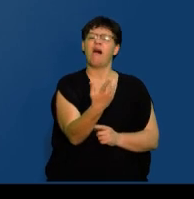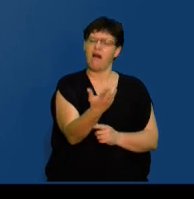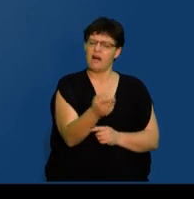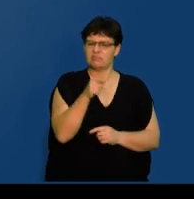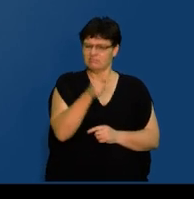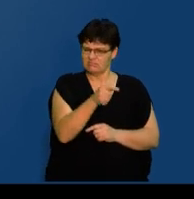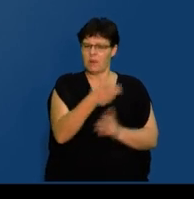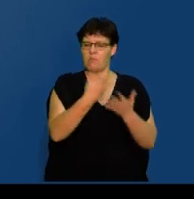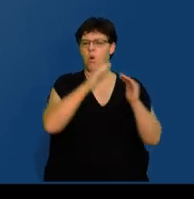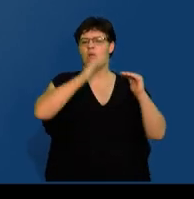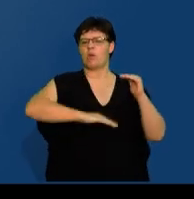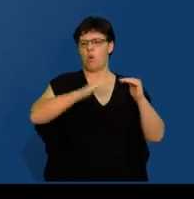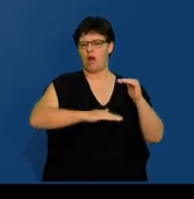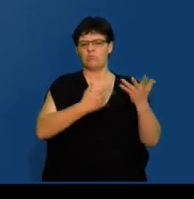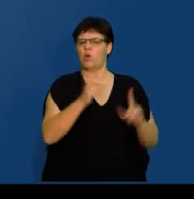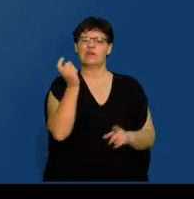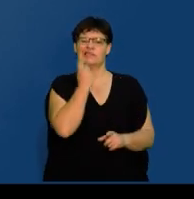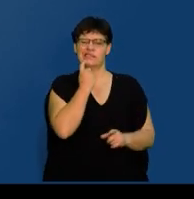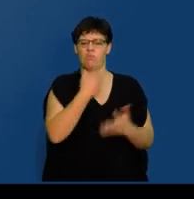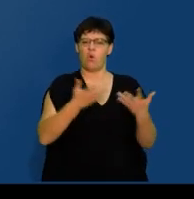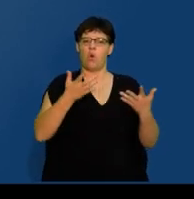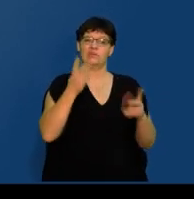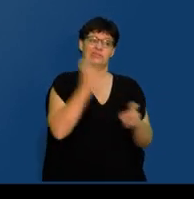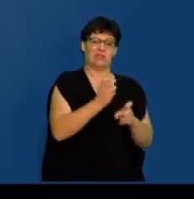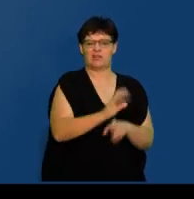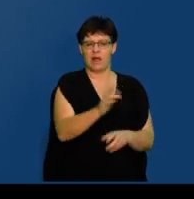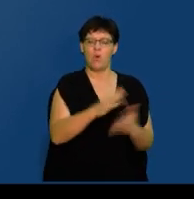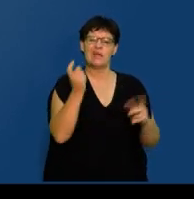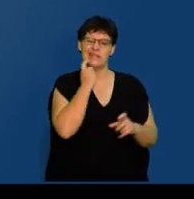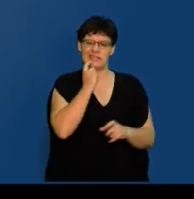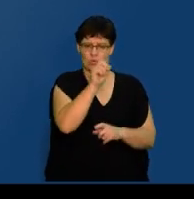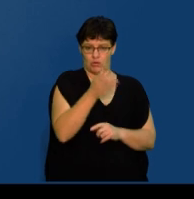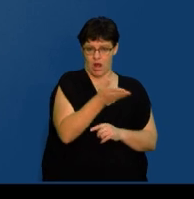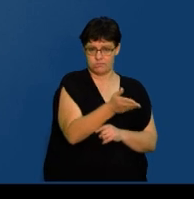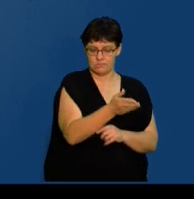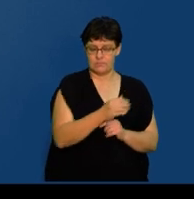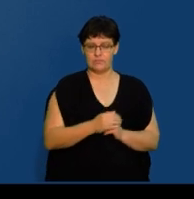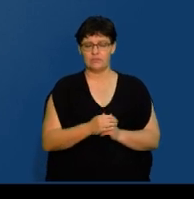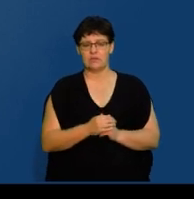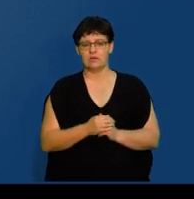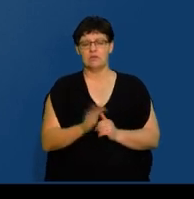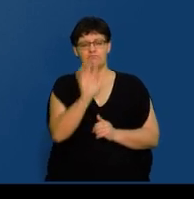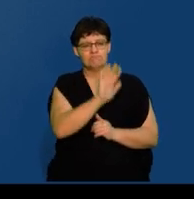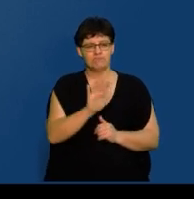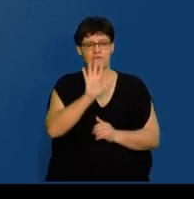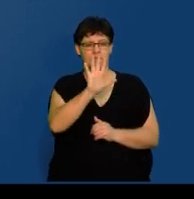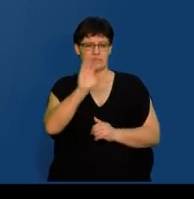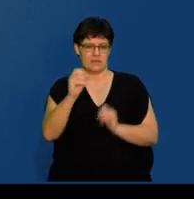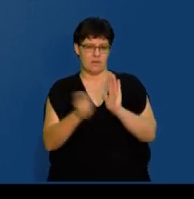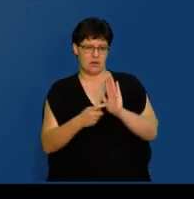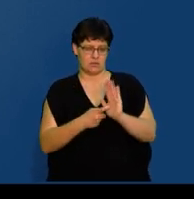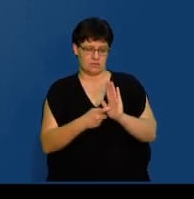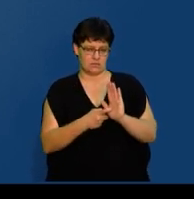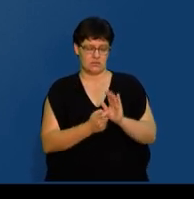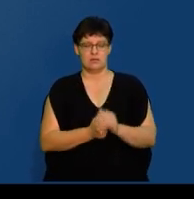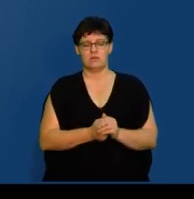that has your lower hanging fruit. By that I mean the easier questions. And this amounts to 50 marks. So